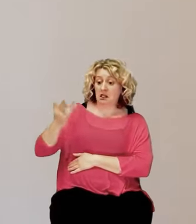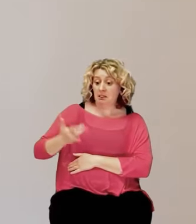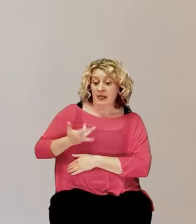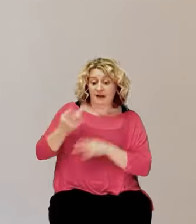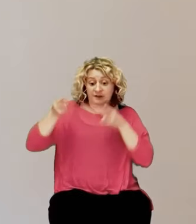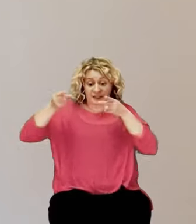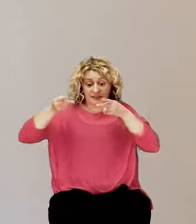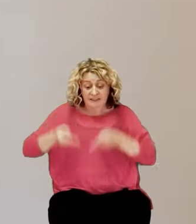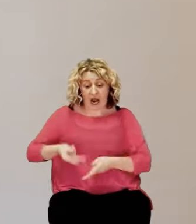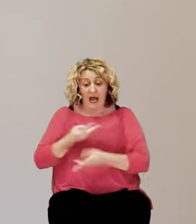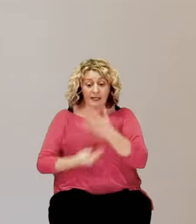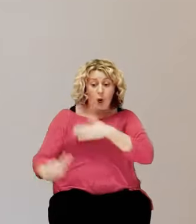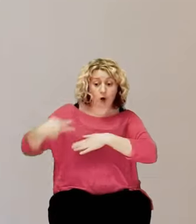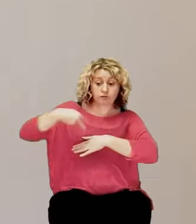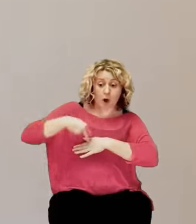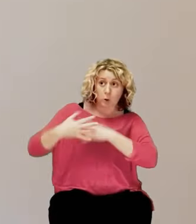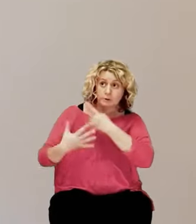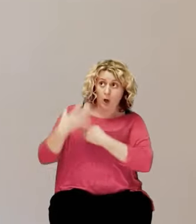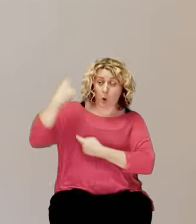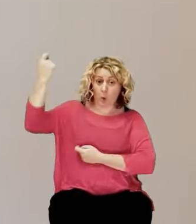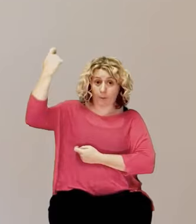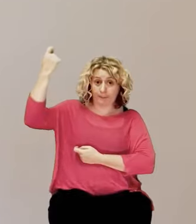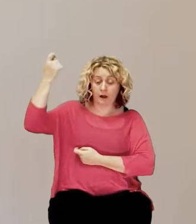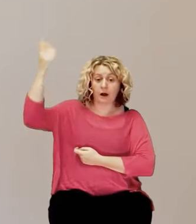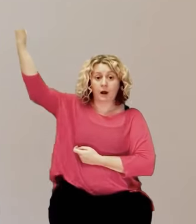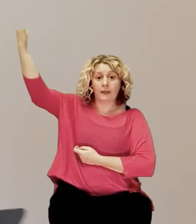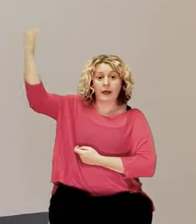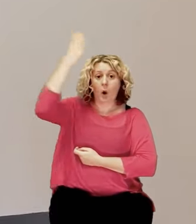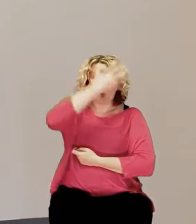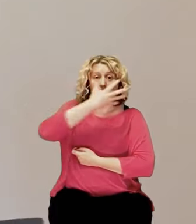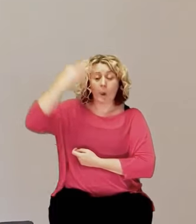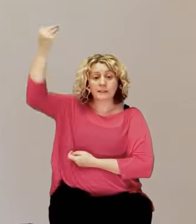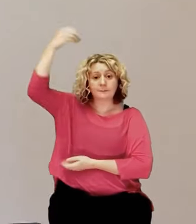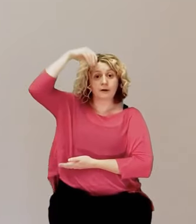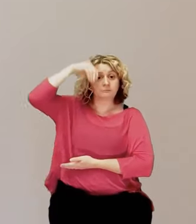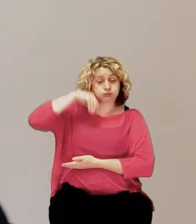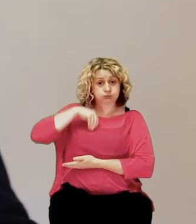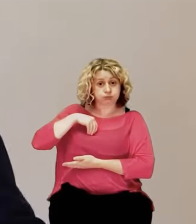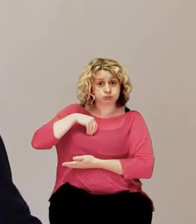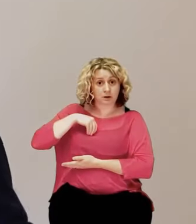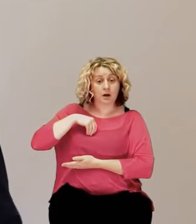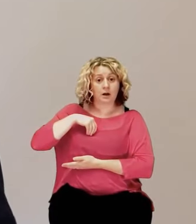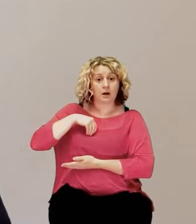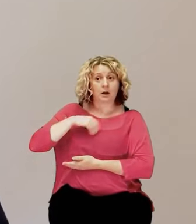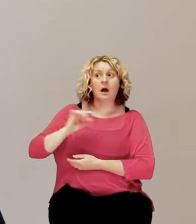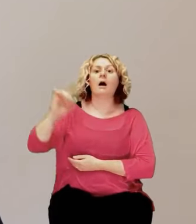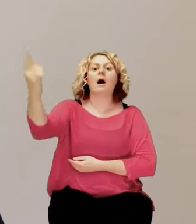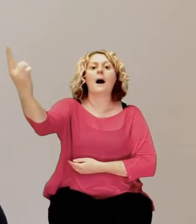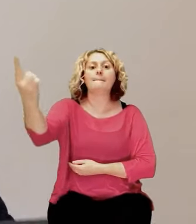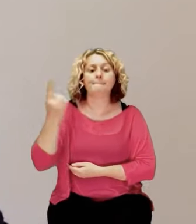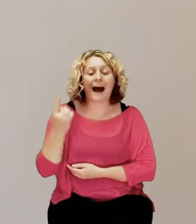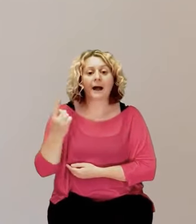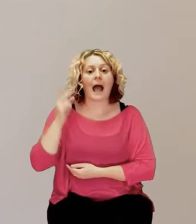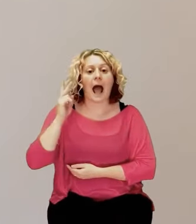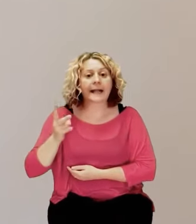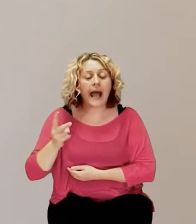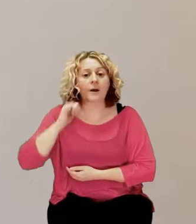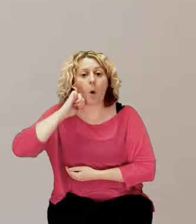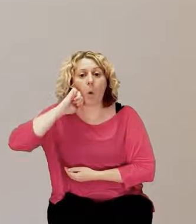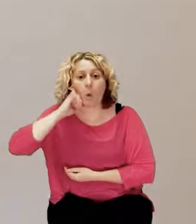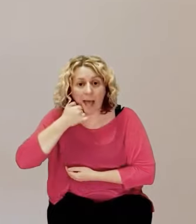sent his spirit to live in us. He'll be back. Now get your shape in life. Now get your bearings in life. Who are